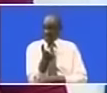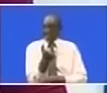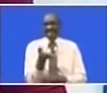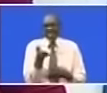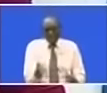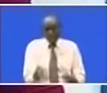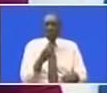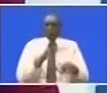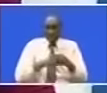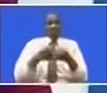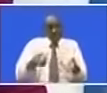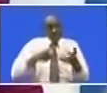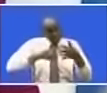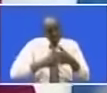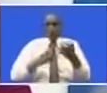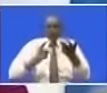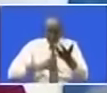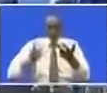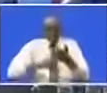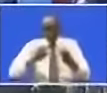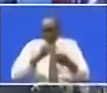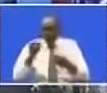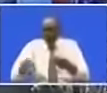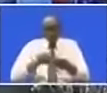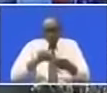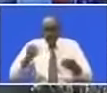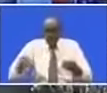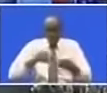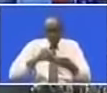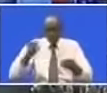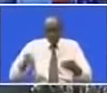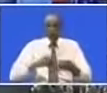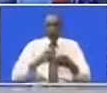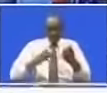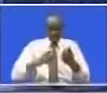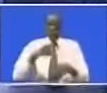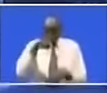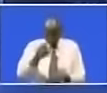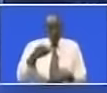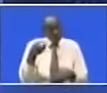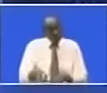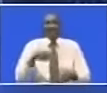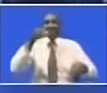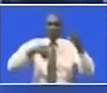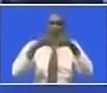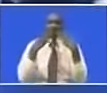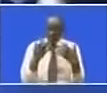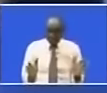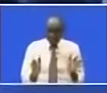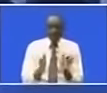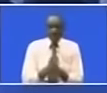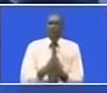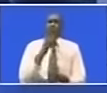where telling of votes is beginning, as it is in many parts of that East African nation that went to the polls today. More